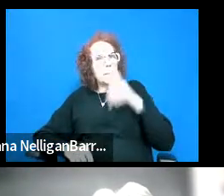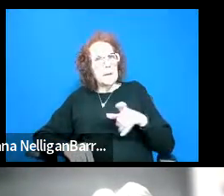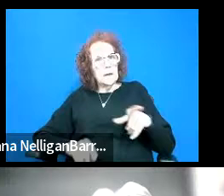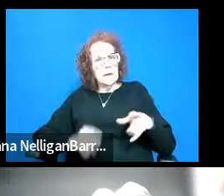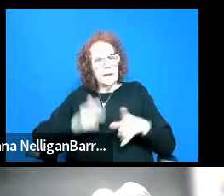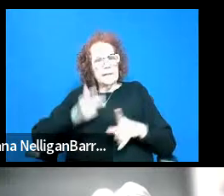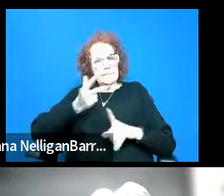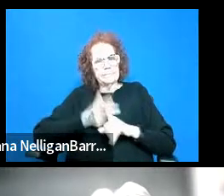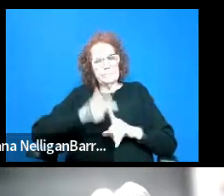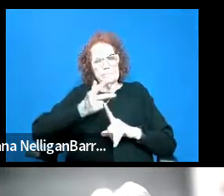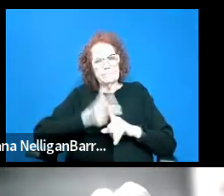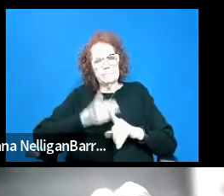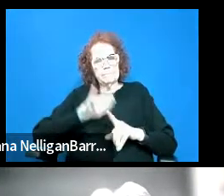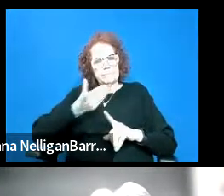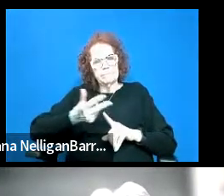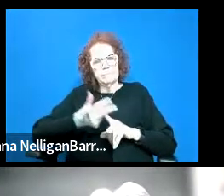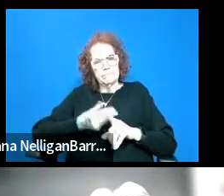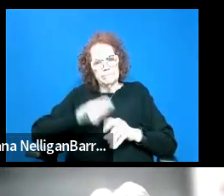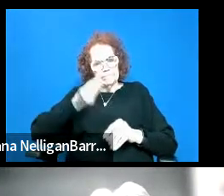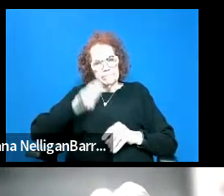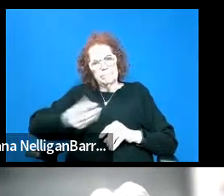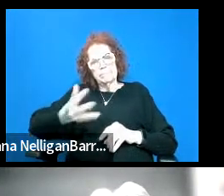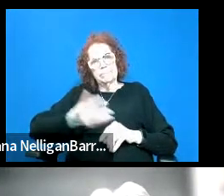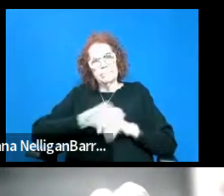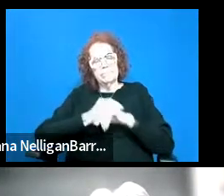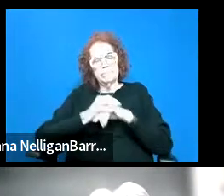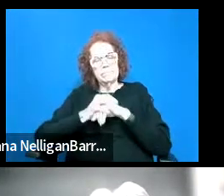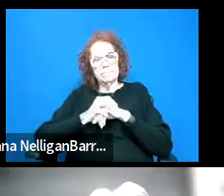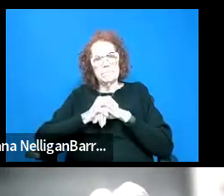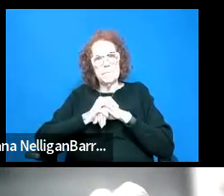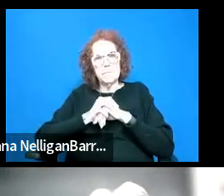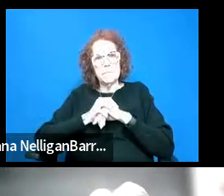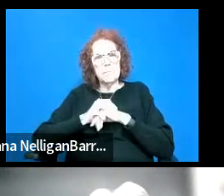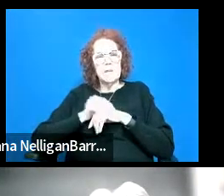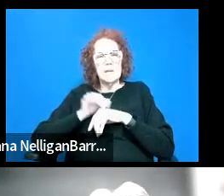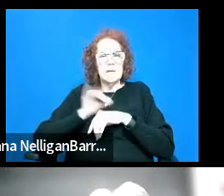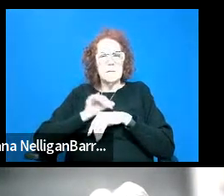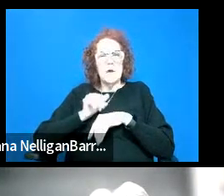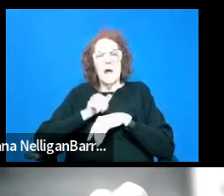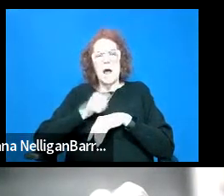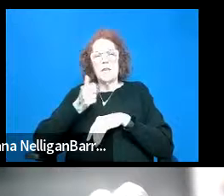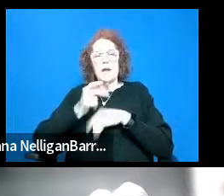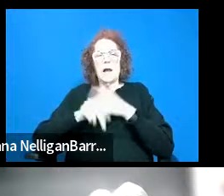of the other sort of standout projects we have.